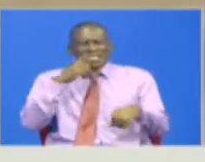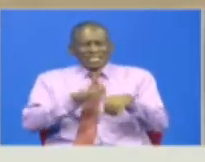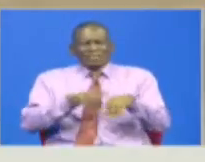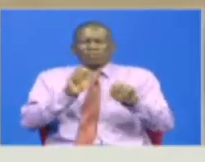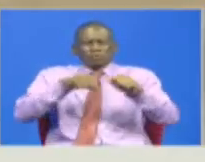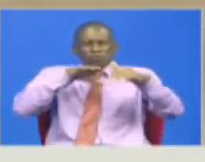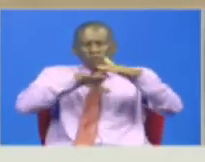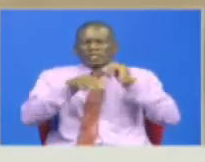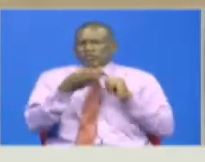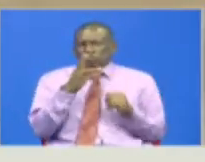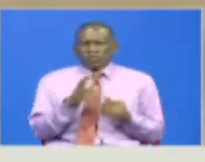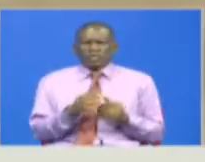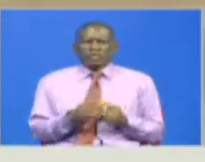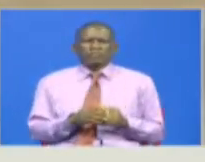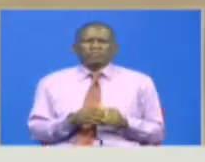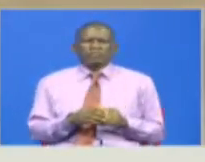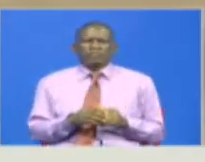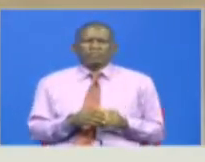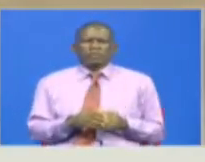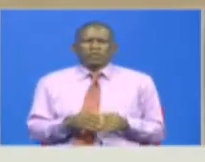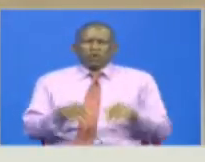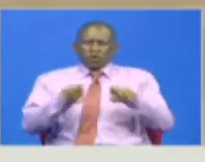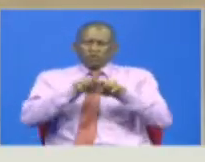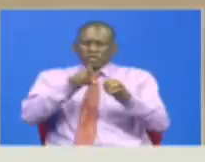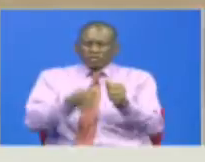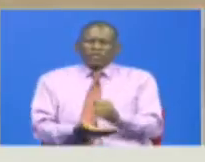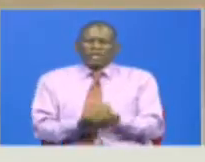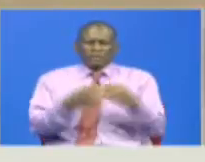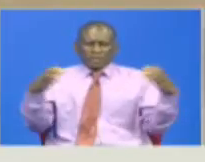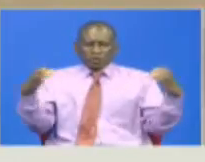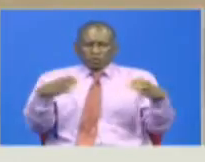community experiences. It will also enable the community to